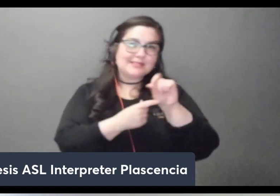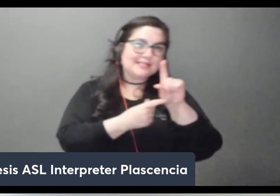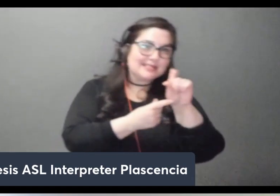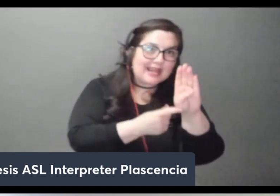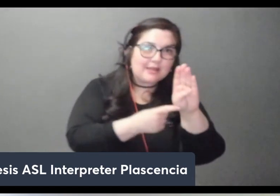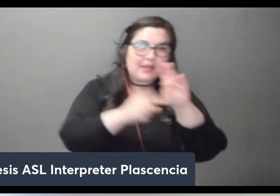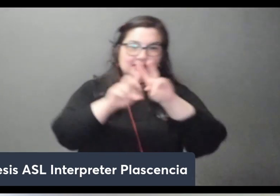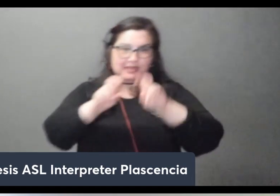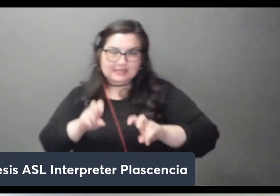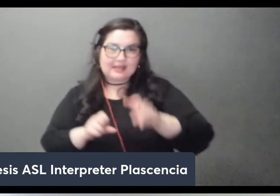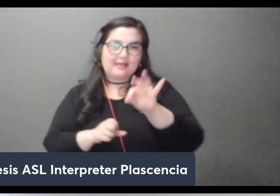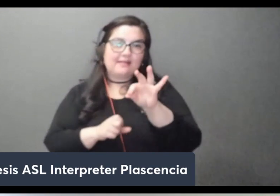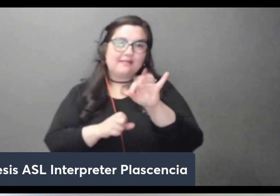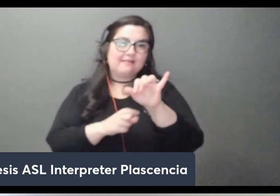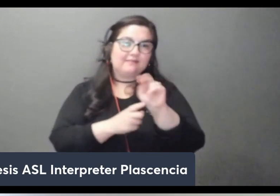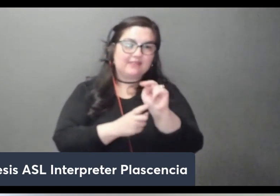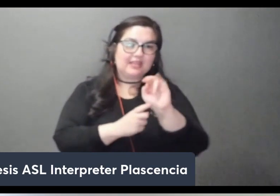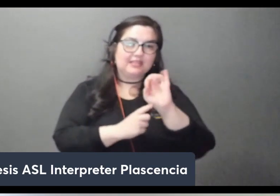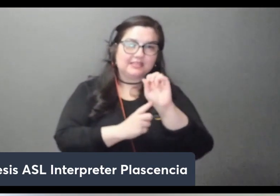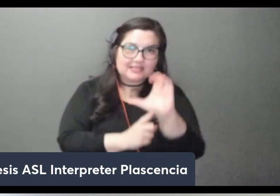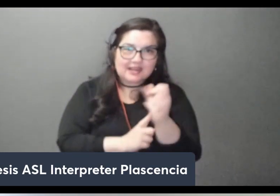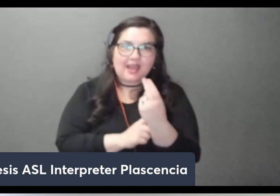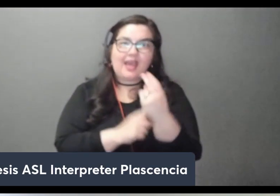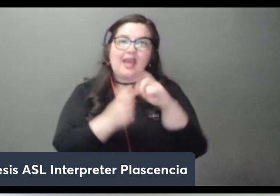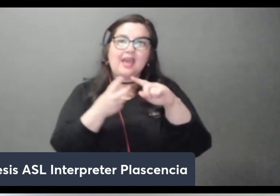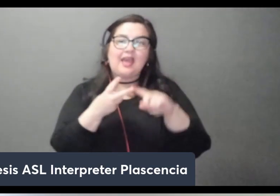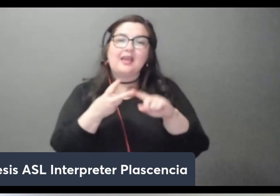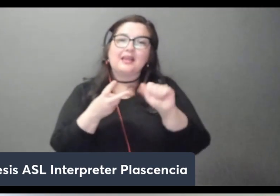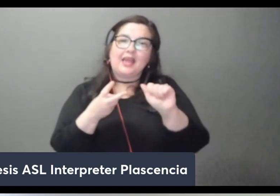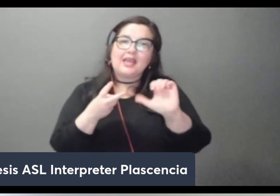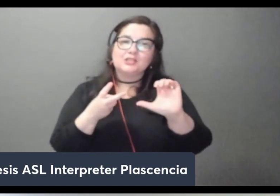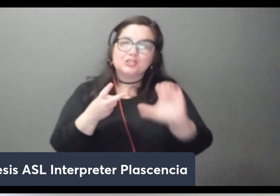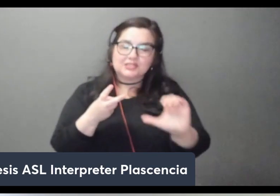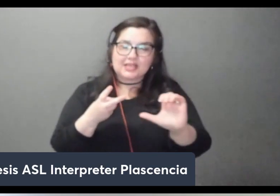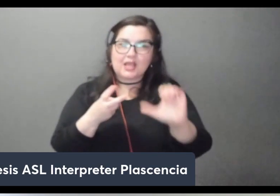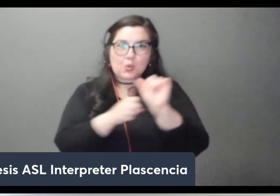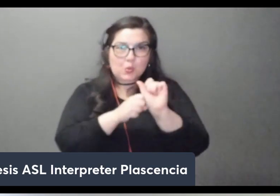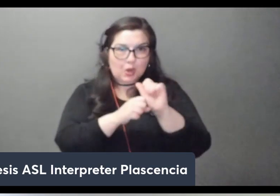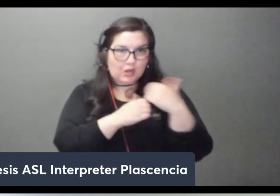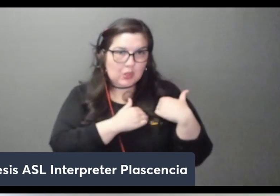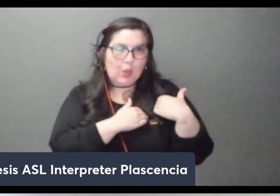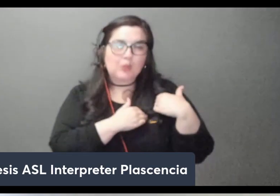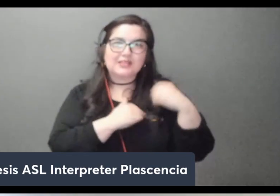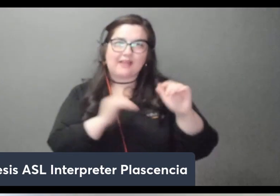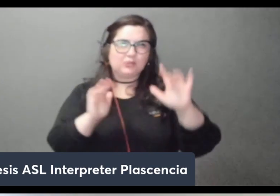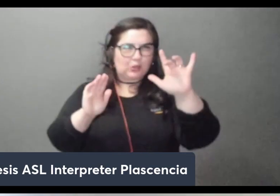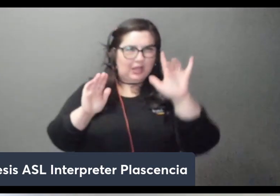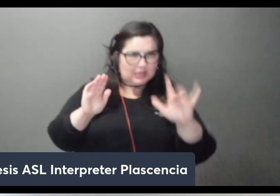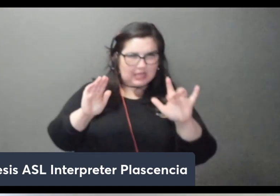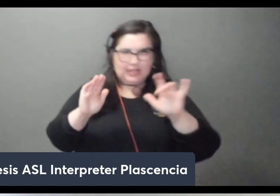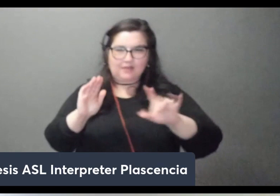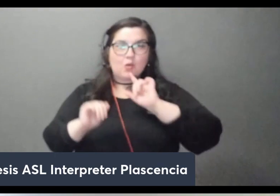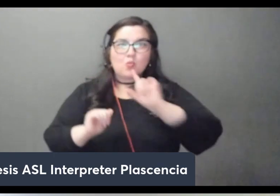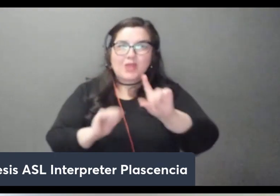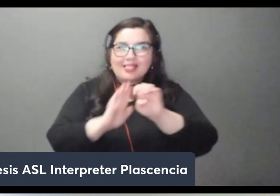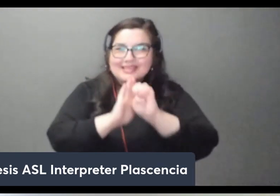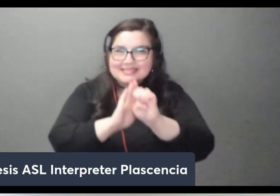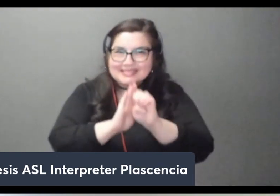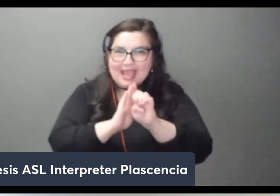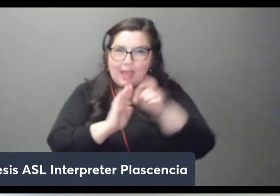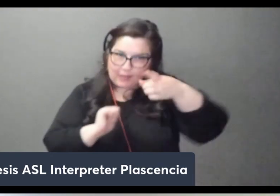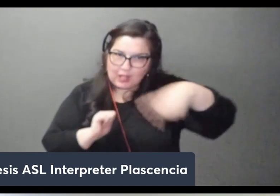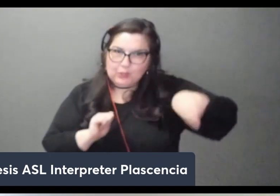fintech, HPC workloads, they all fall under this category. So if I have to click down on some real examples that you guys